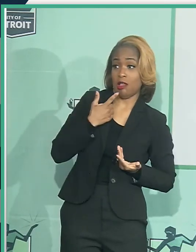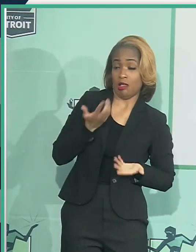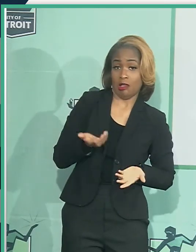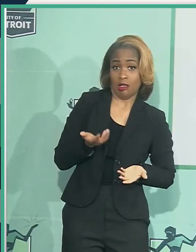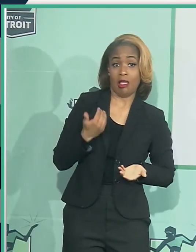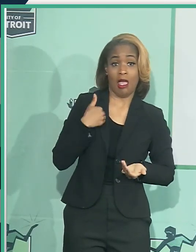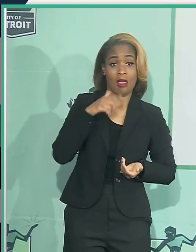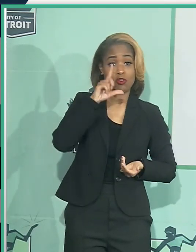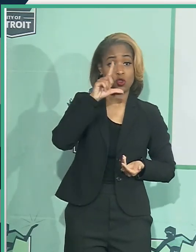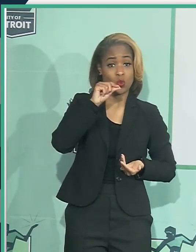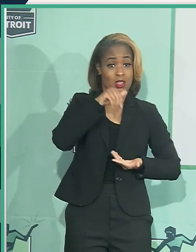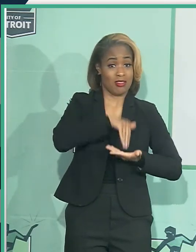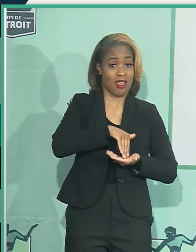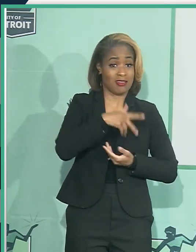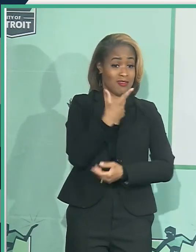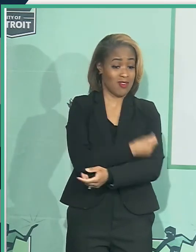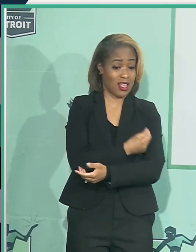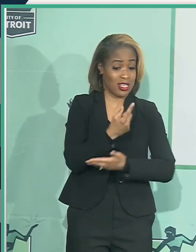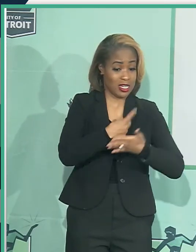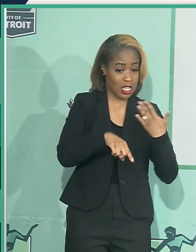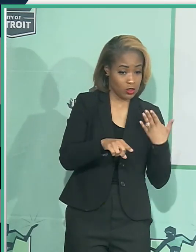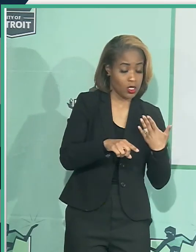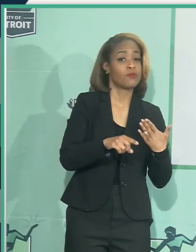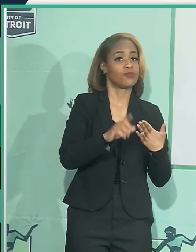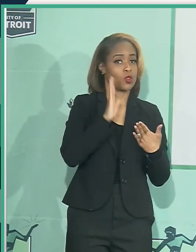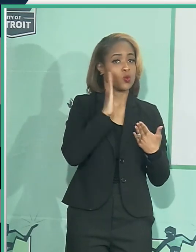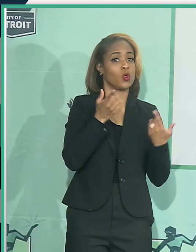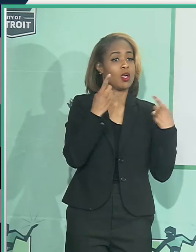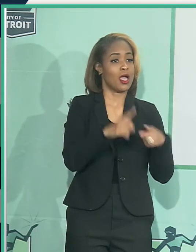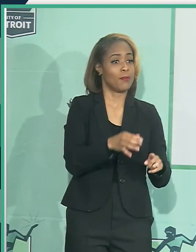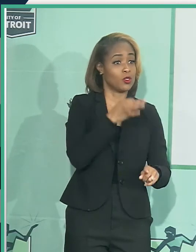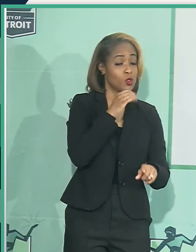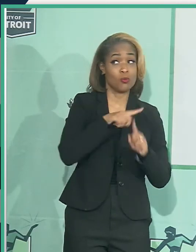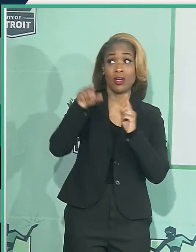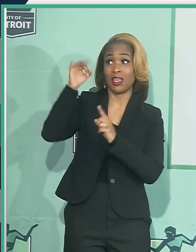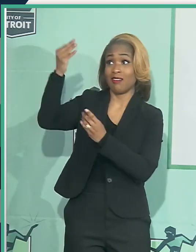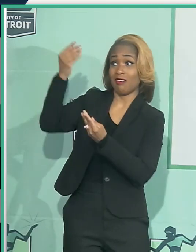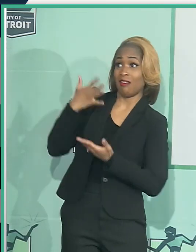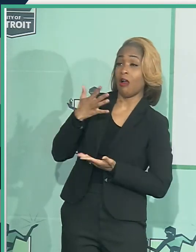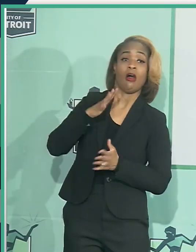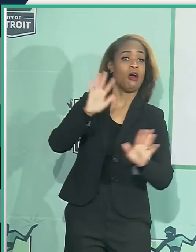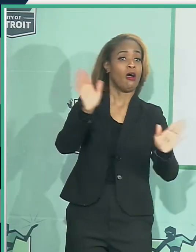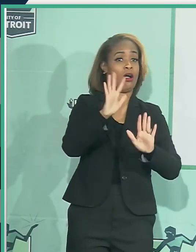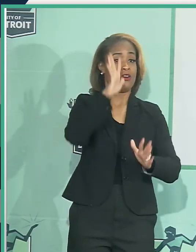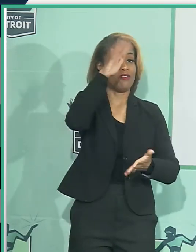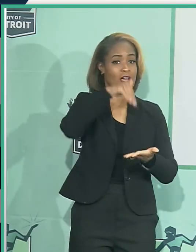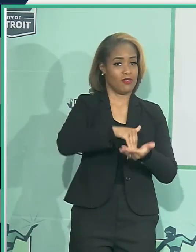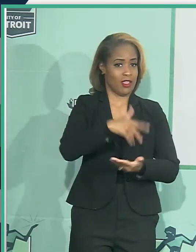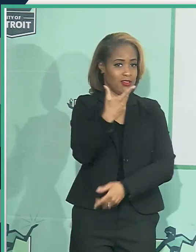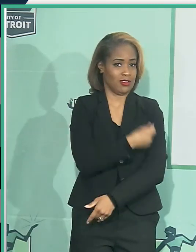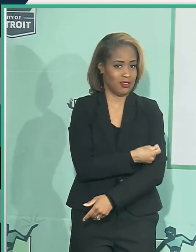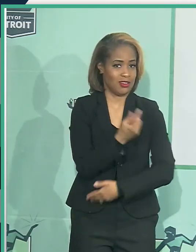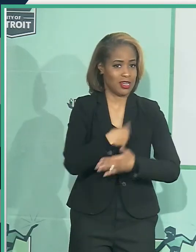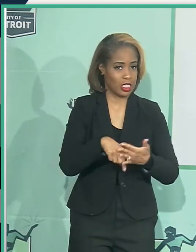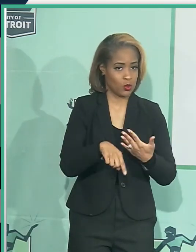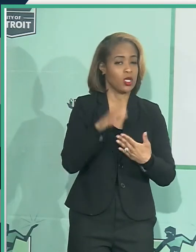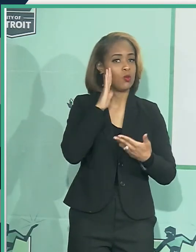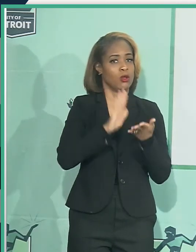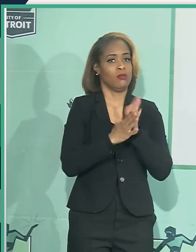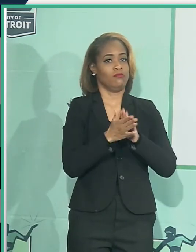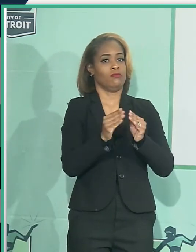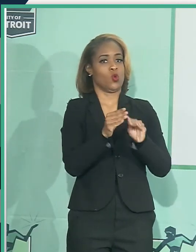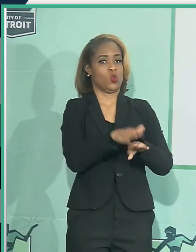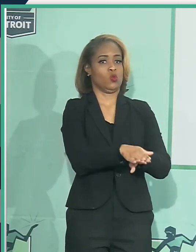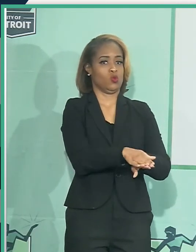got 20,000 vaccines next week, it's going to happen soon. If she tells us we got 5,000 vaccines next week, it's going to be slower,